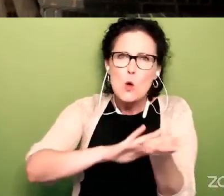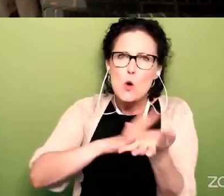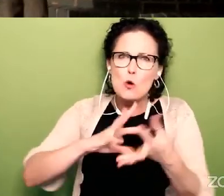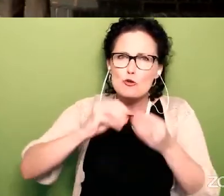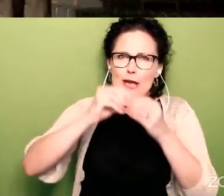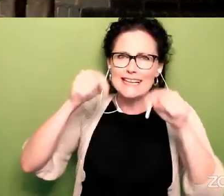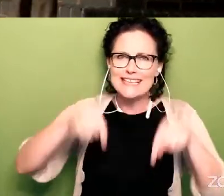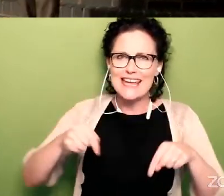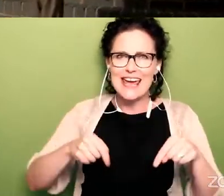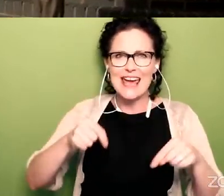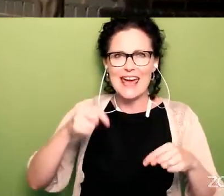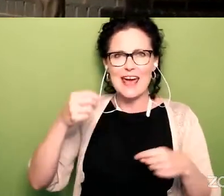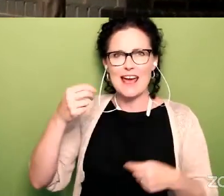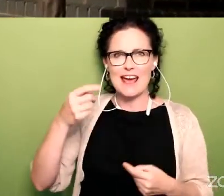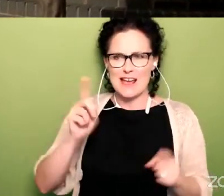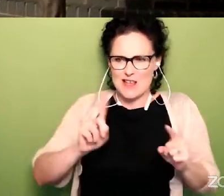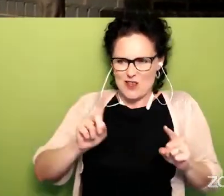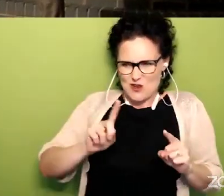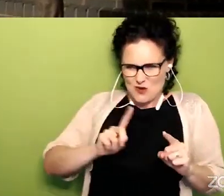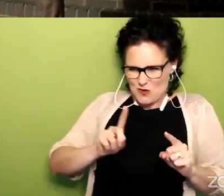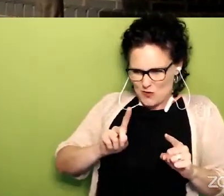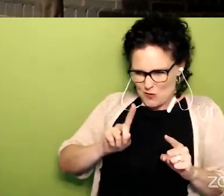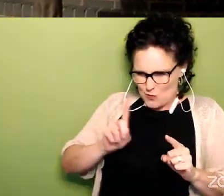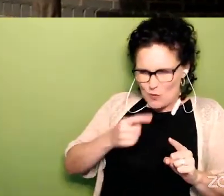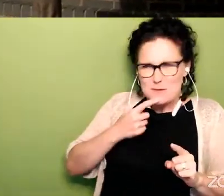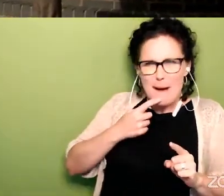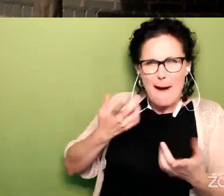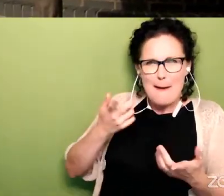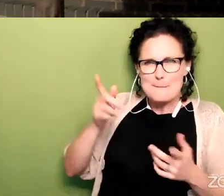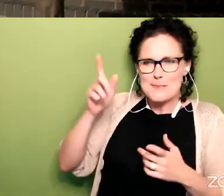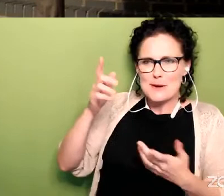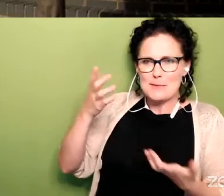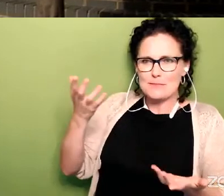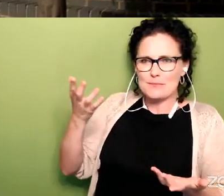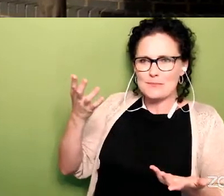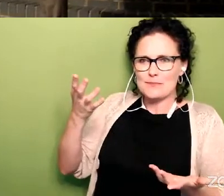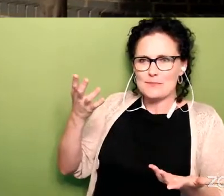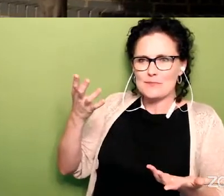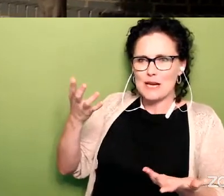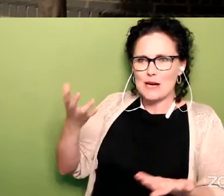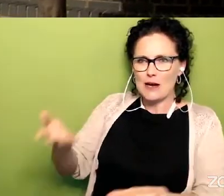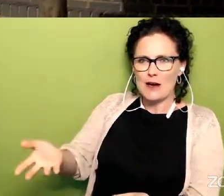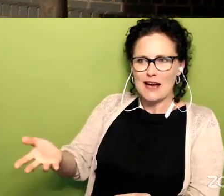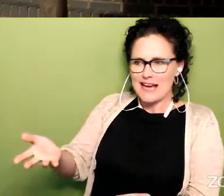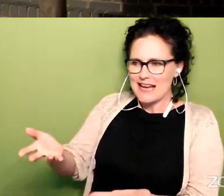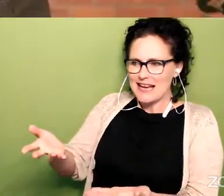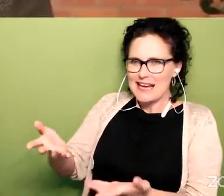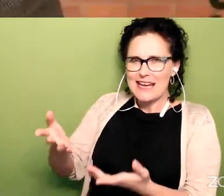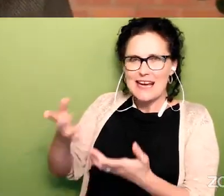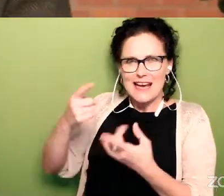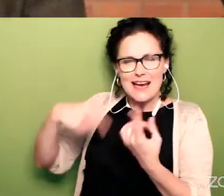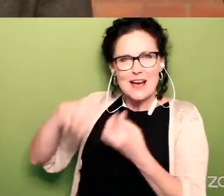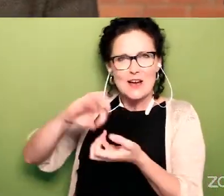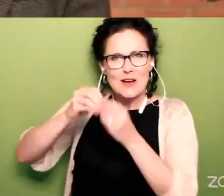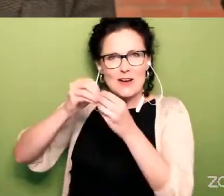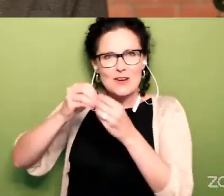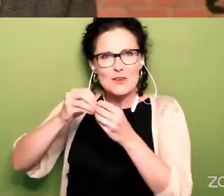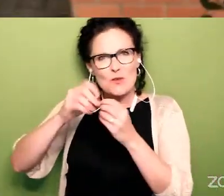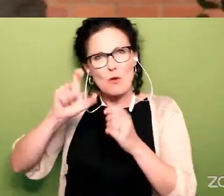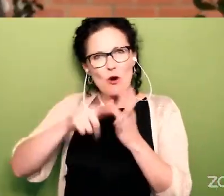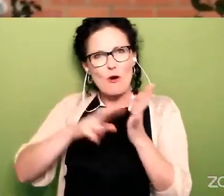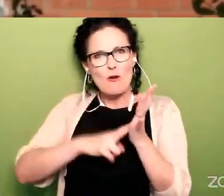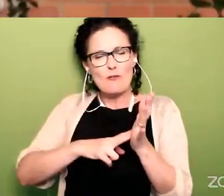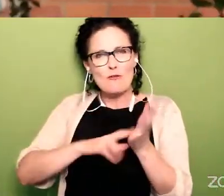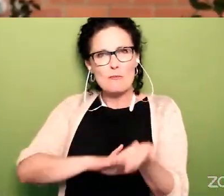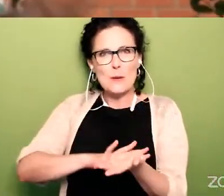we also dye cloth in Punjab. The Lalari was a very important person. My grandmother's father was a Lalari because